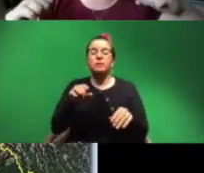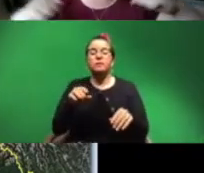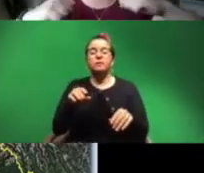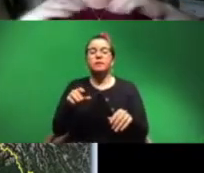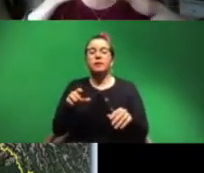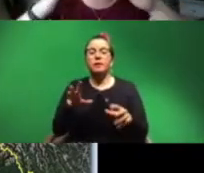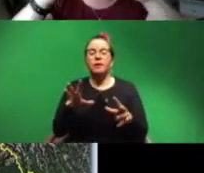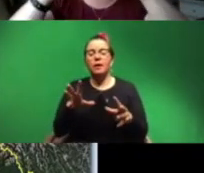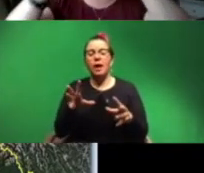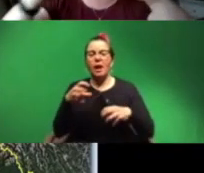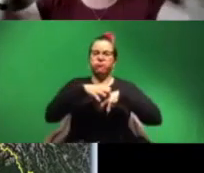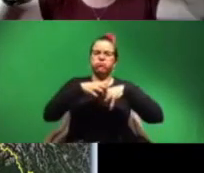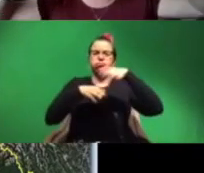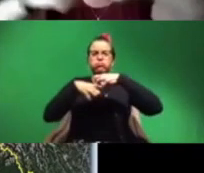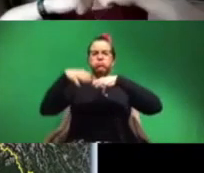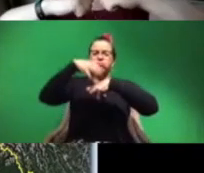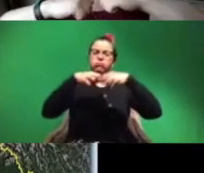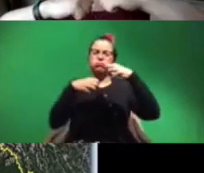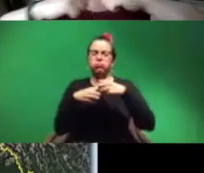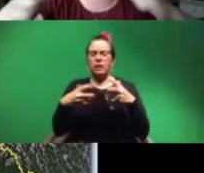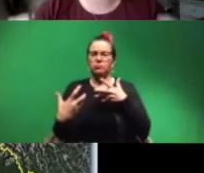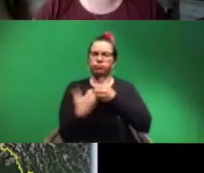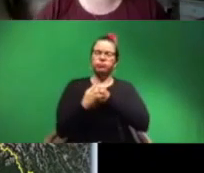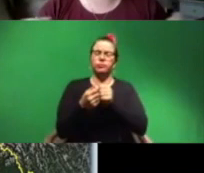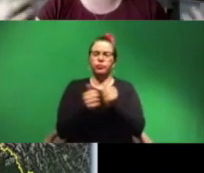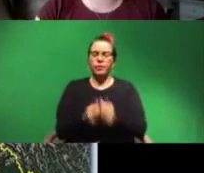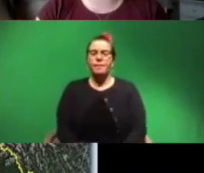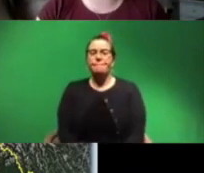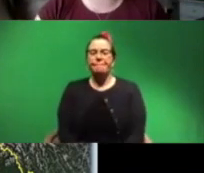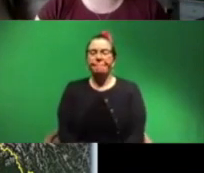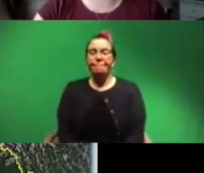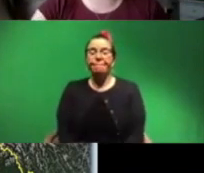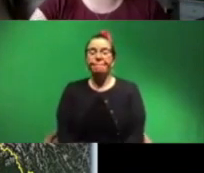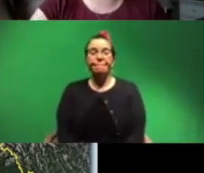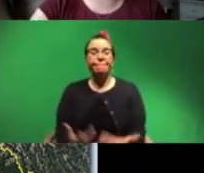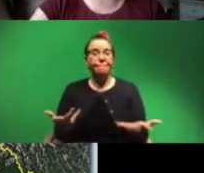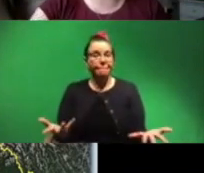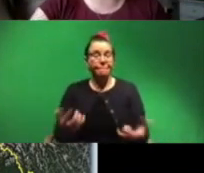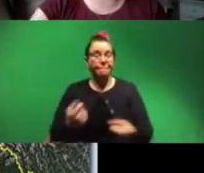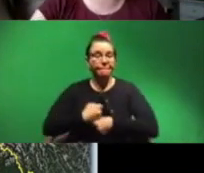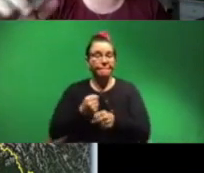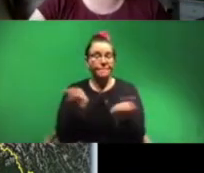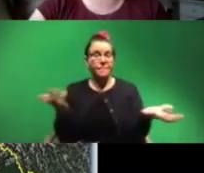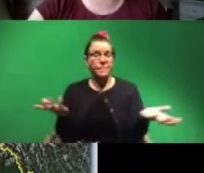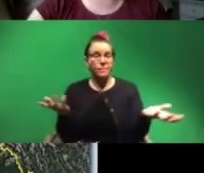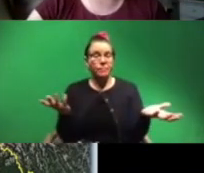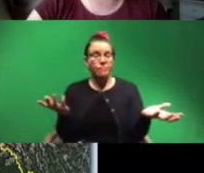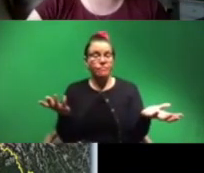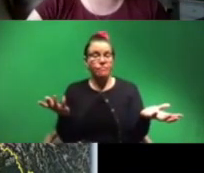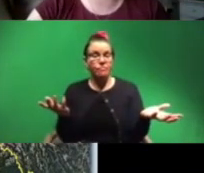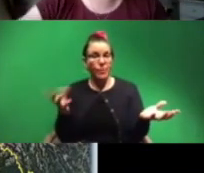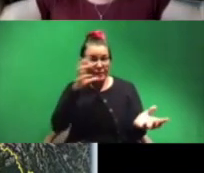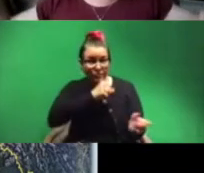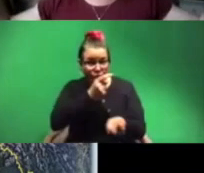got stacked up on top of each other as they crashed into each other. And that is what formed wonder if you guessed it